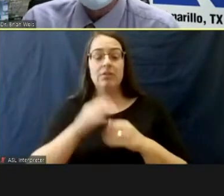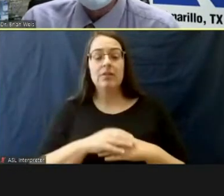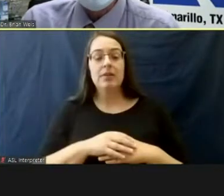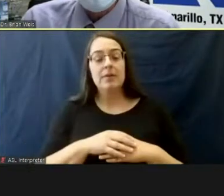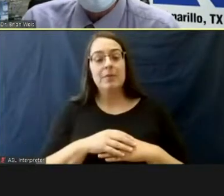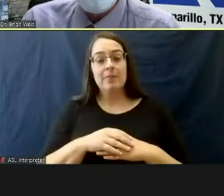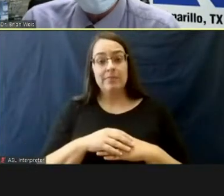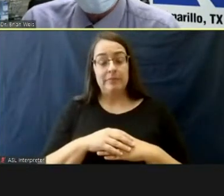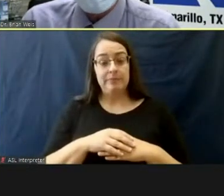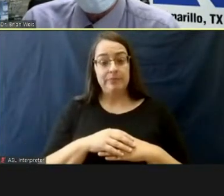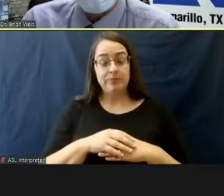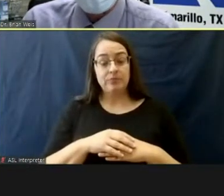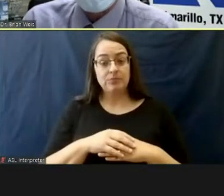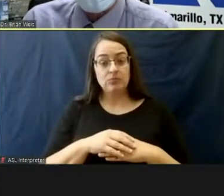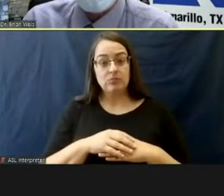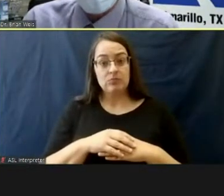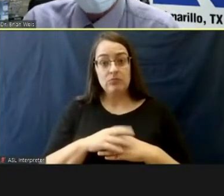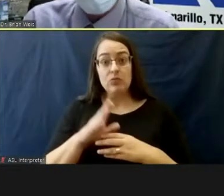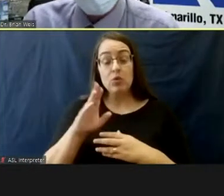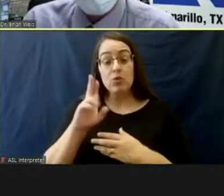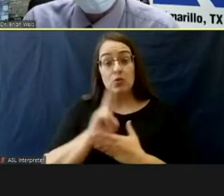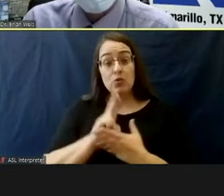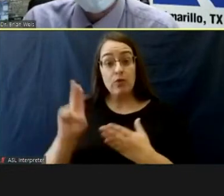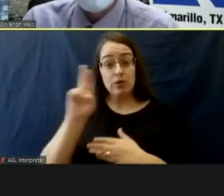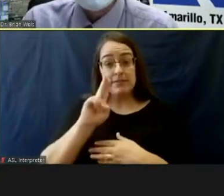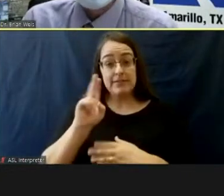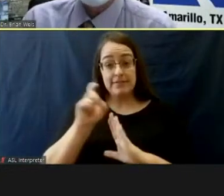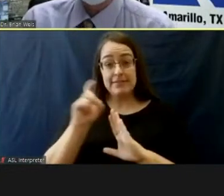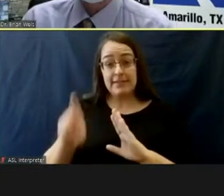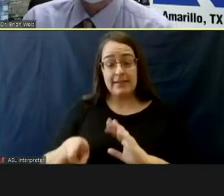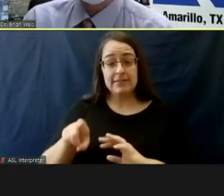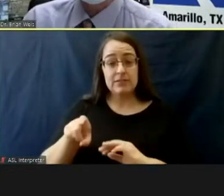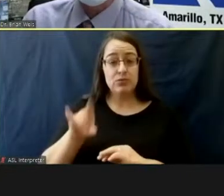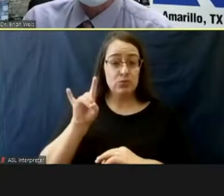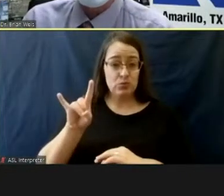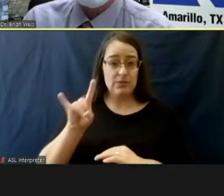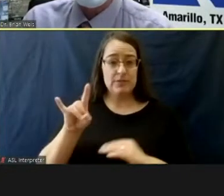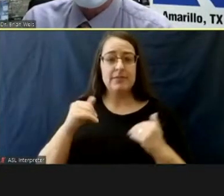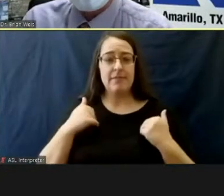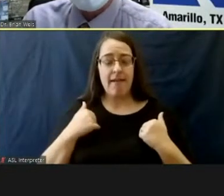that is the University of Texas has a modeling system that looks